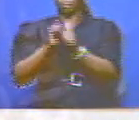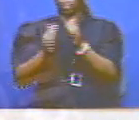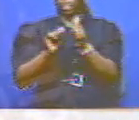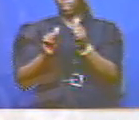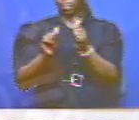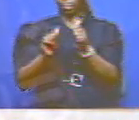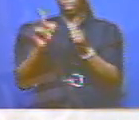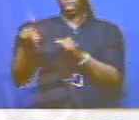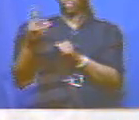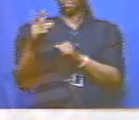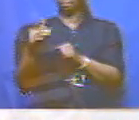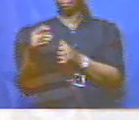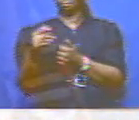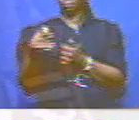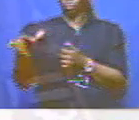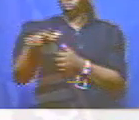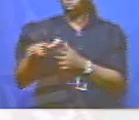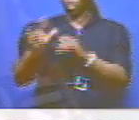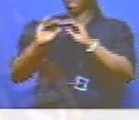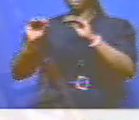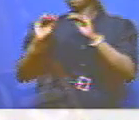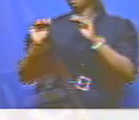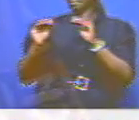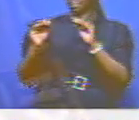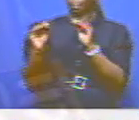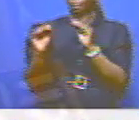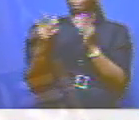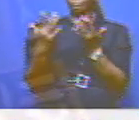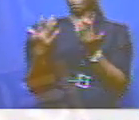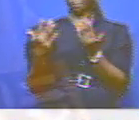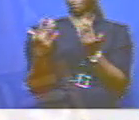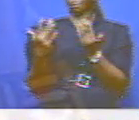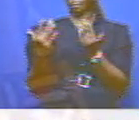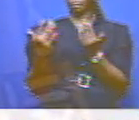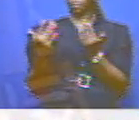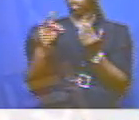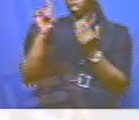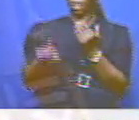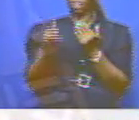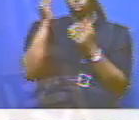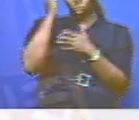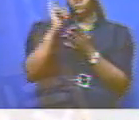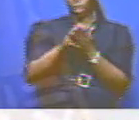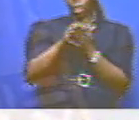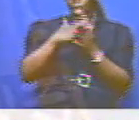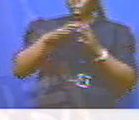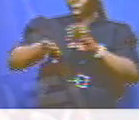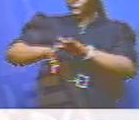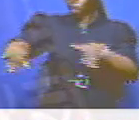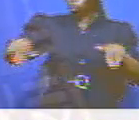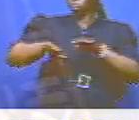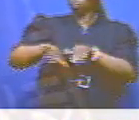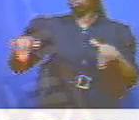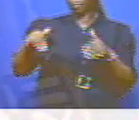And he was basically locally trained and bred. But one of the things we need to realize is that our swimming in this country